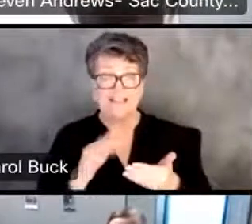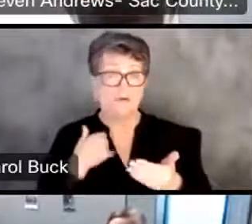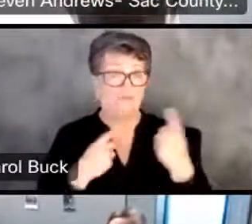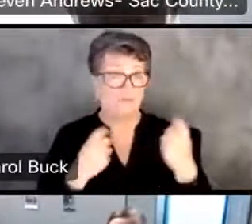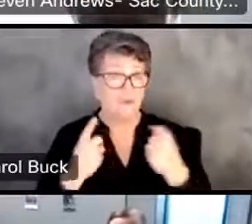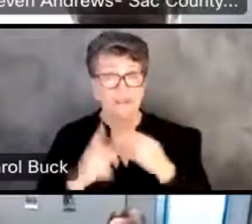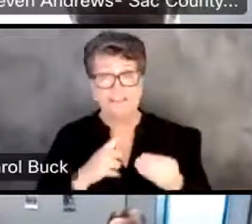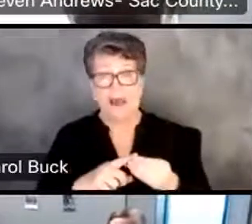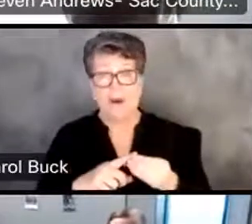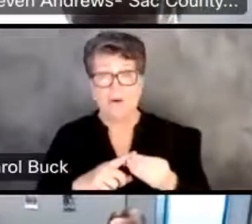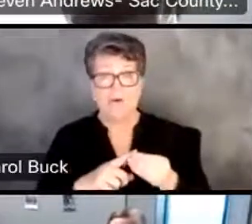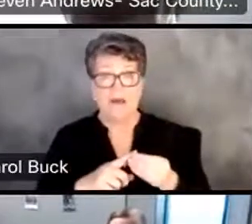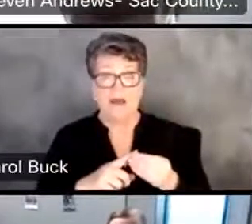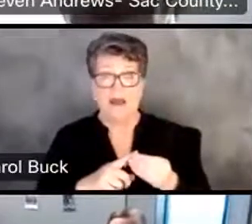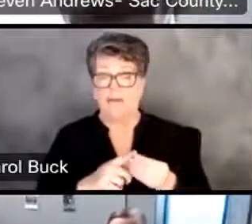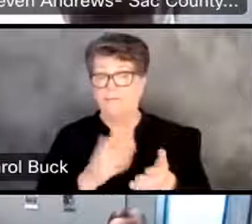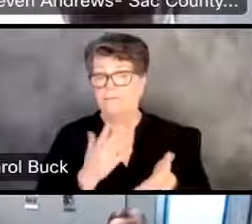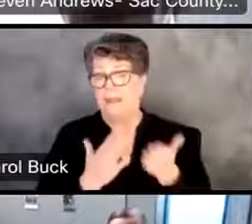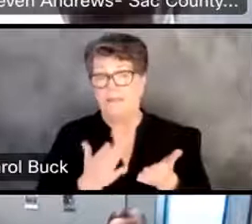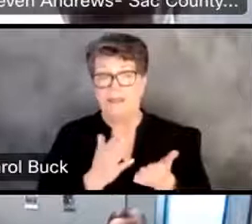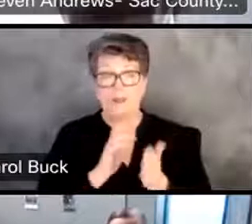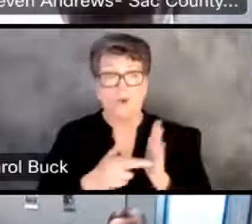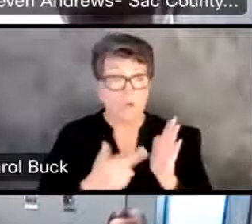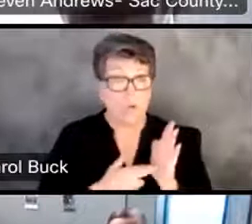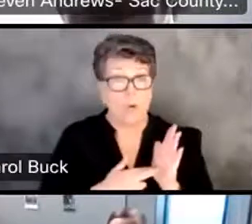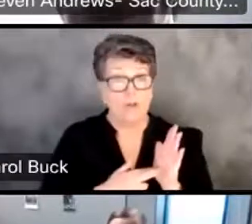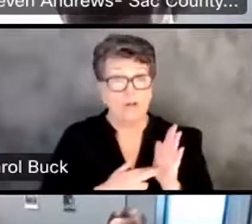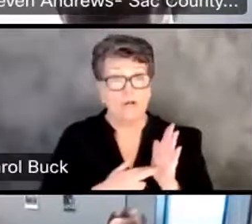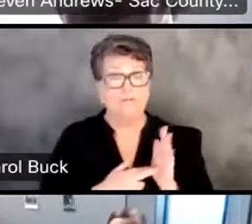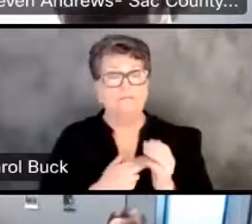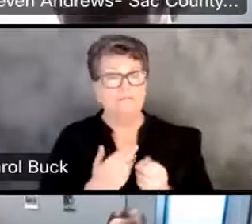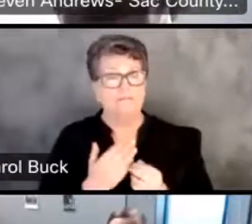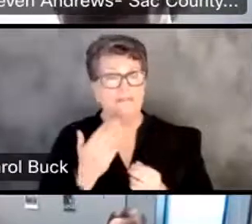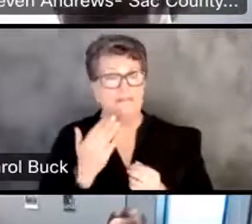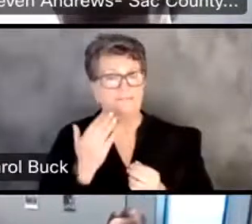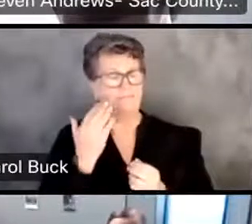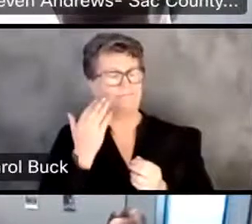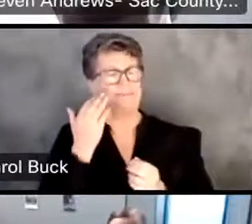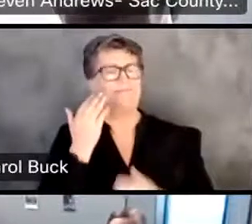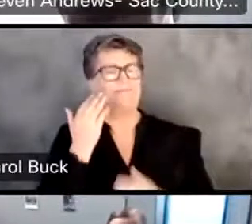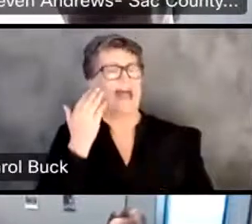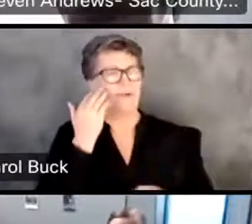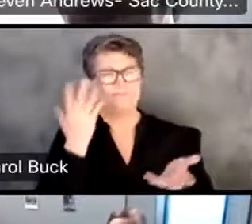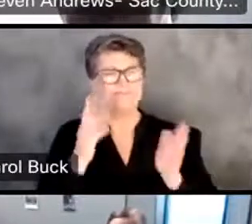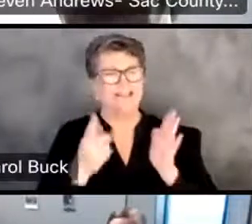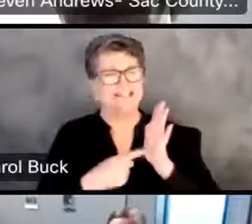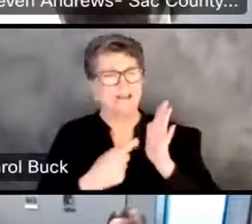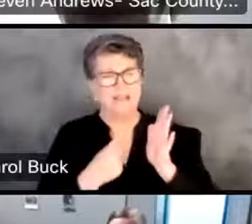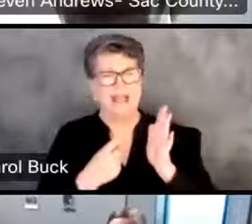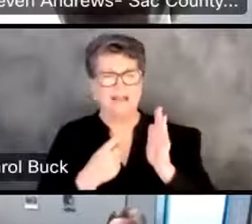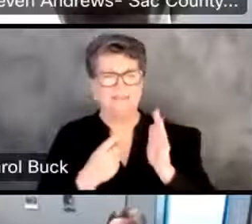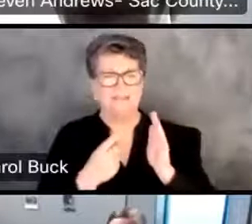questions about maybe your role. I know we haven't, like sometimes with planning teams